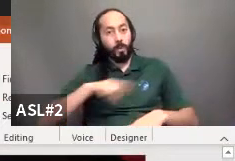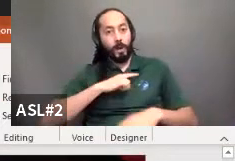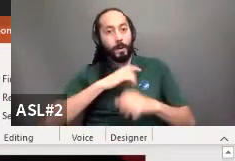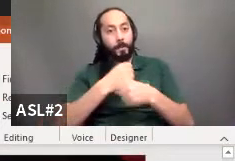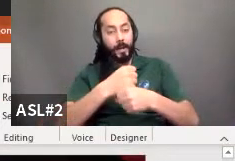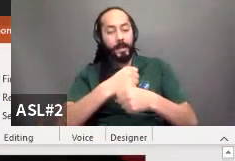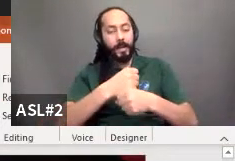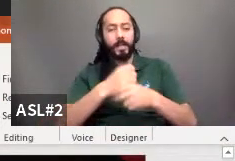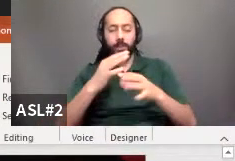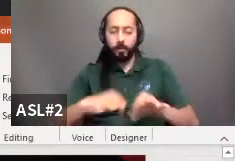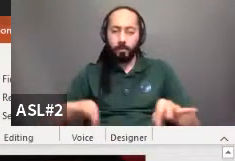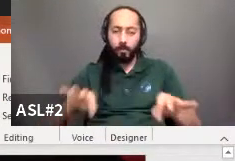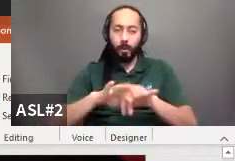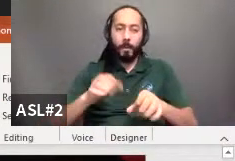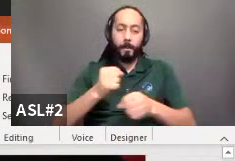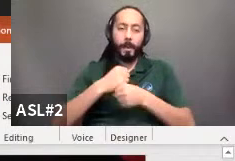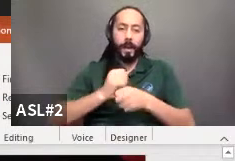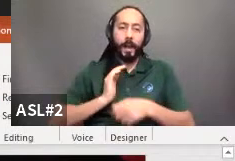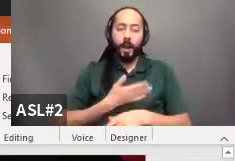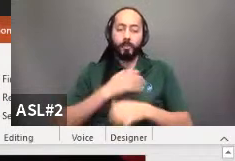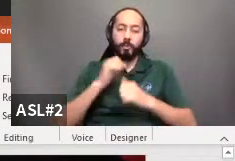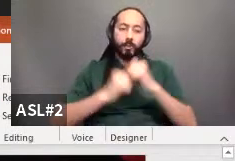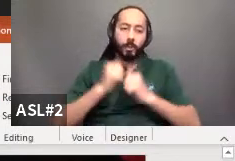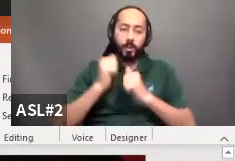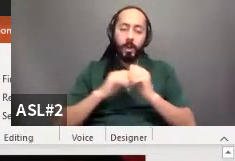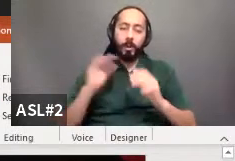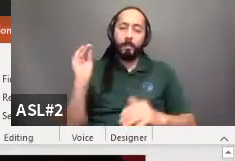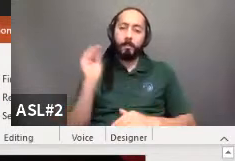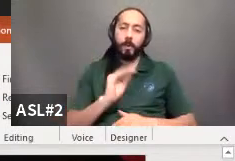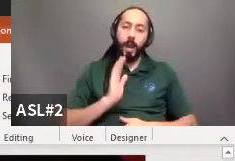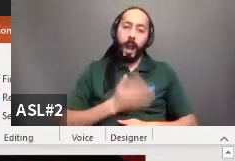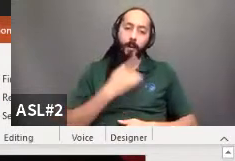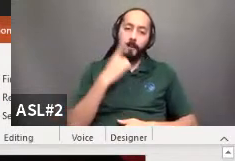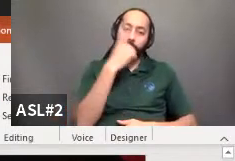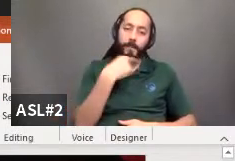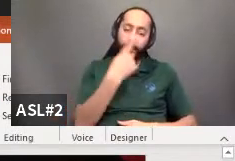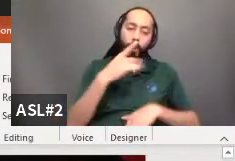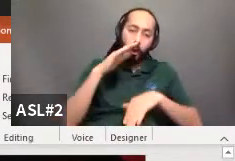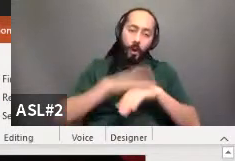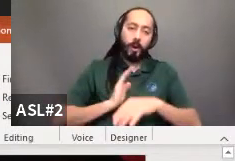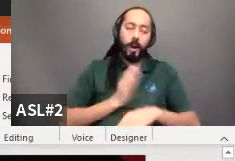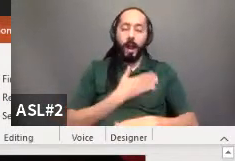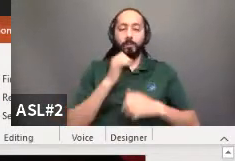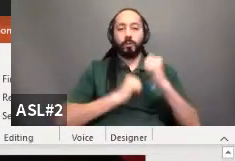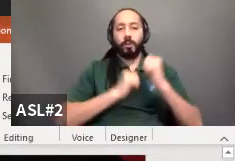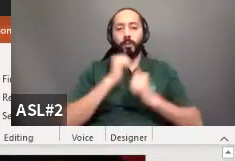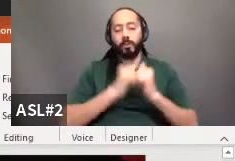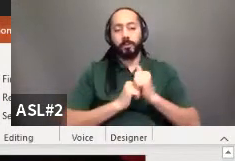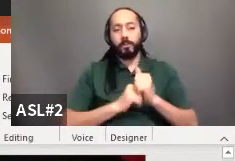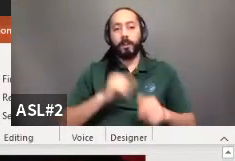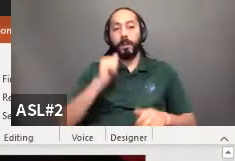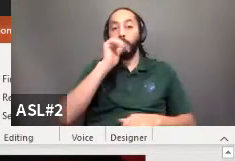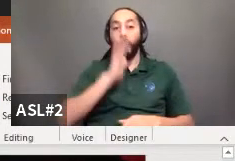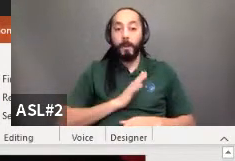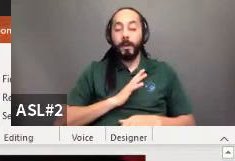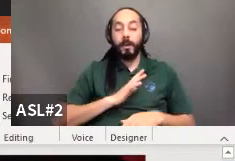make our infrastructure, put our face on our infrastructure these days. So this woman, water protector, she's in downtown Duluth.